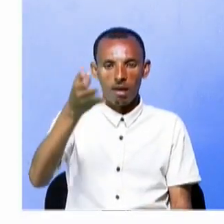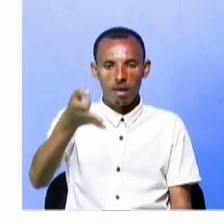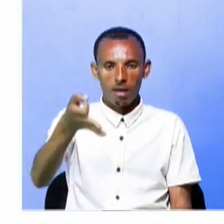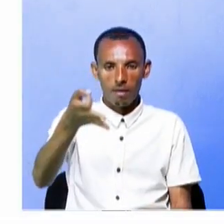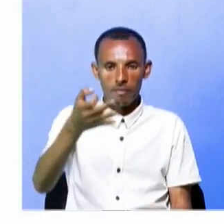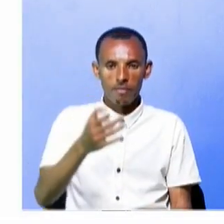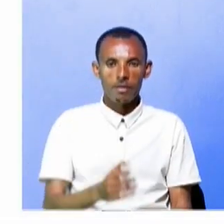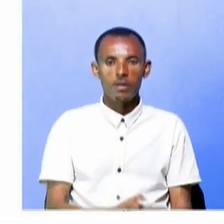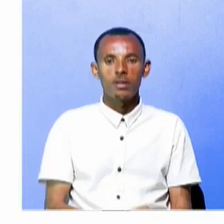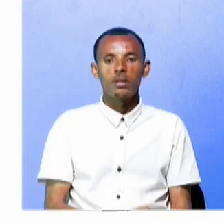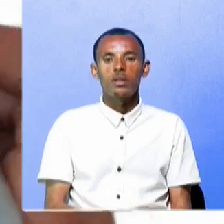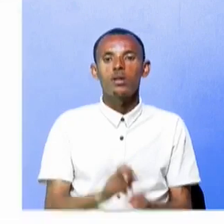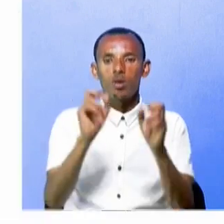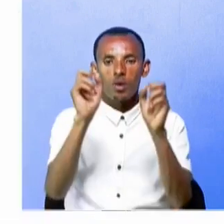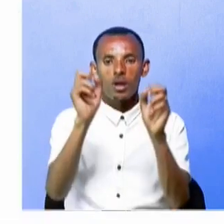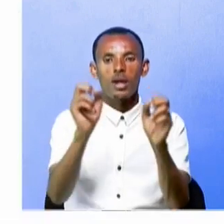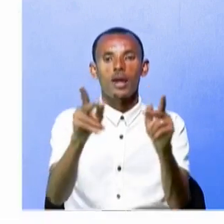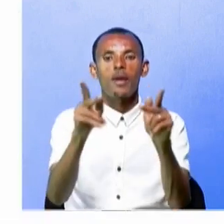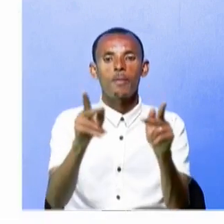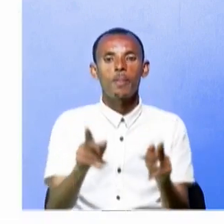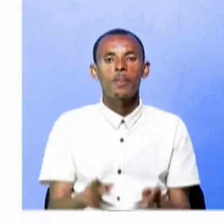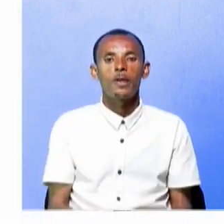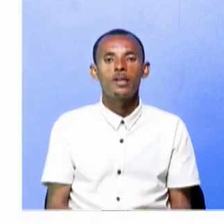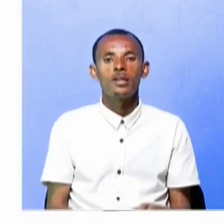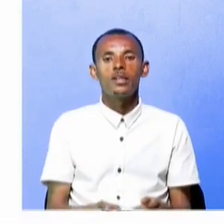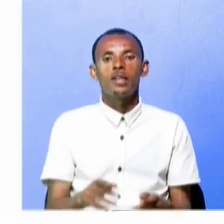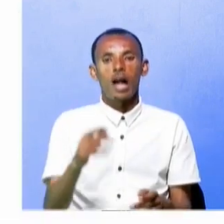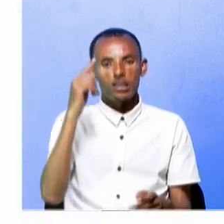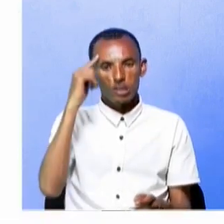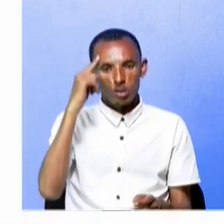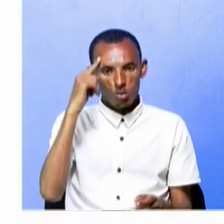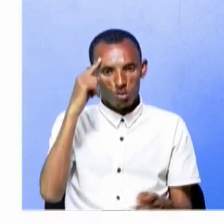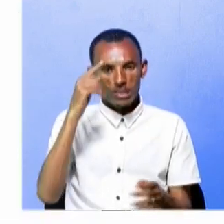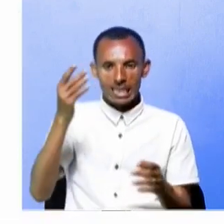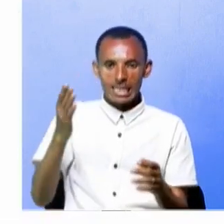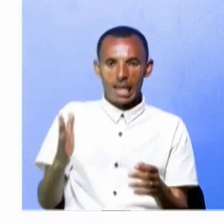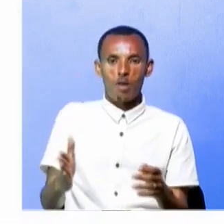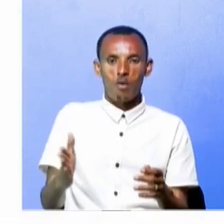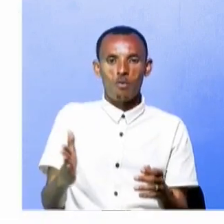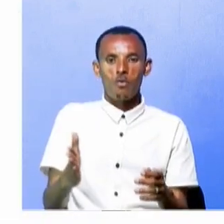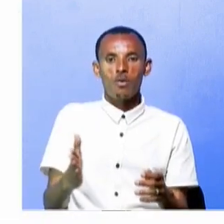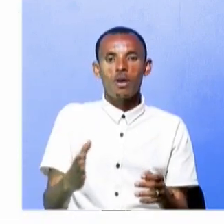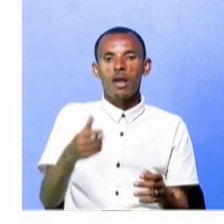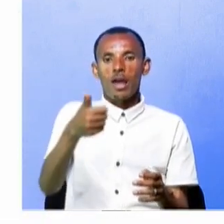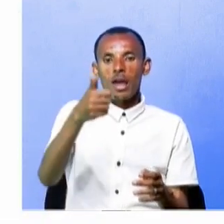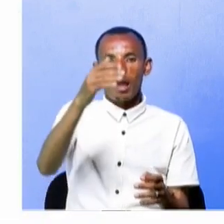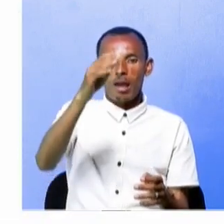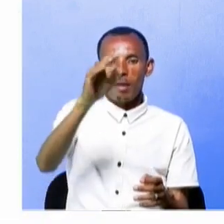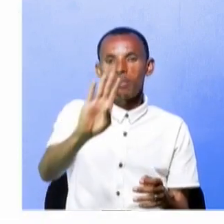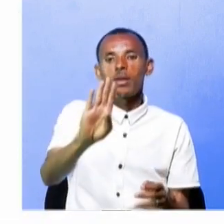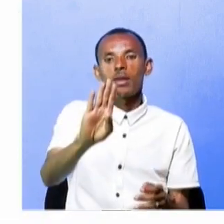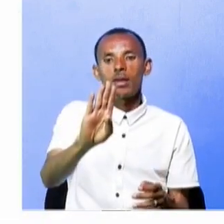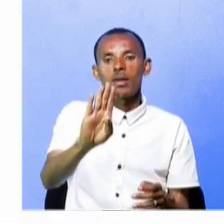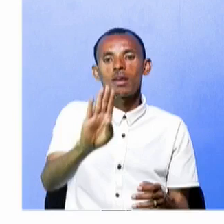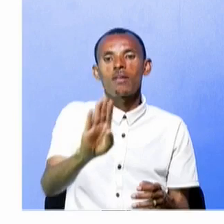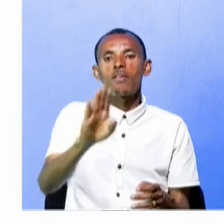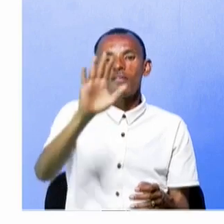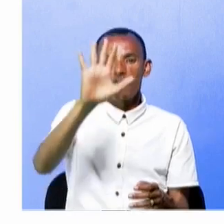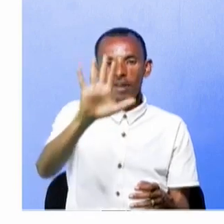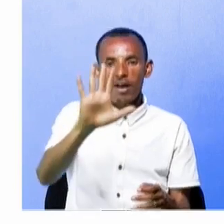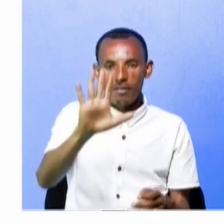DEF. Okay, assume the side of AB is